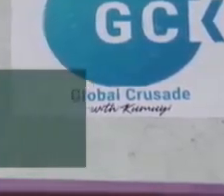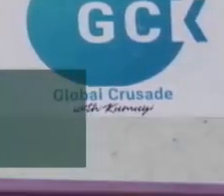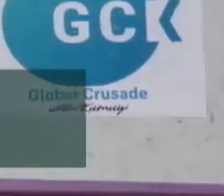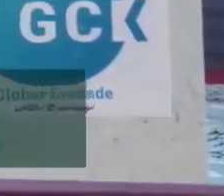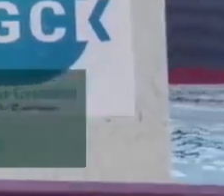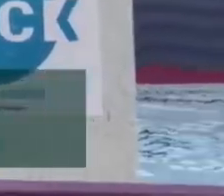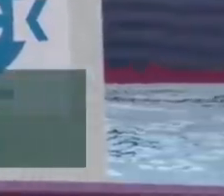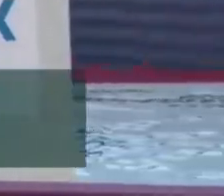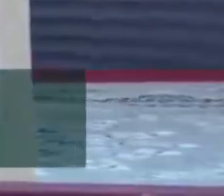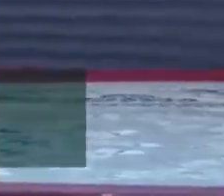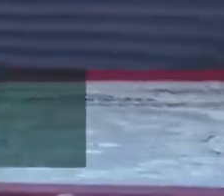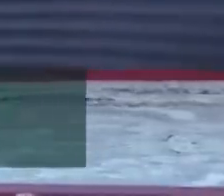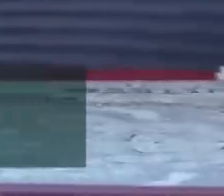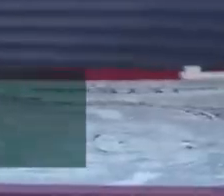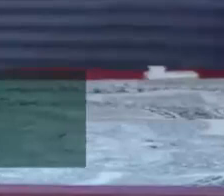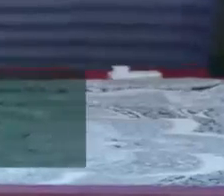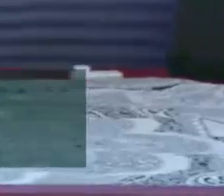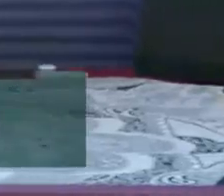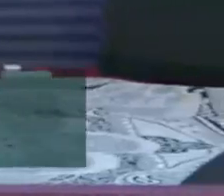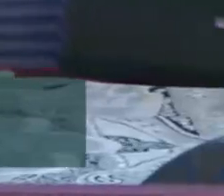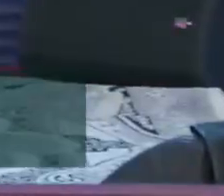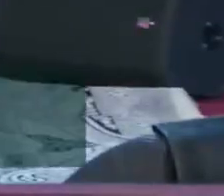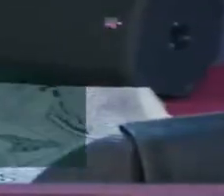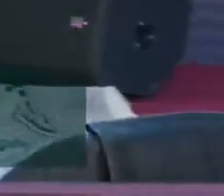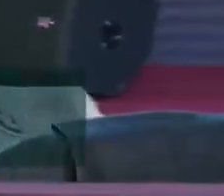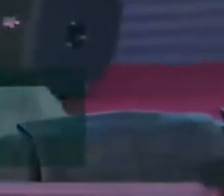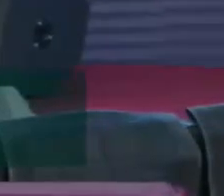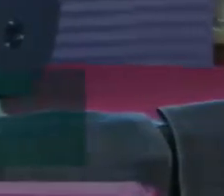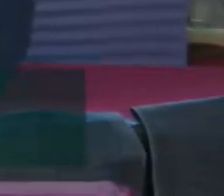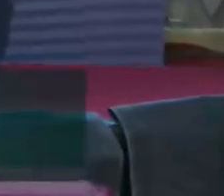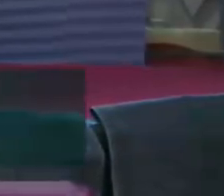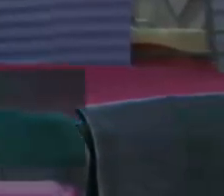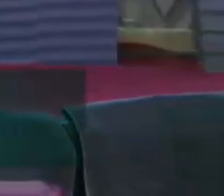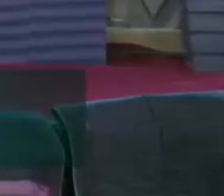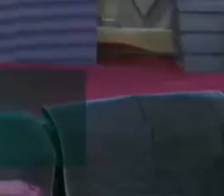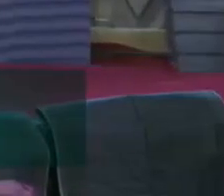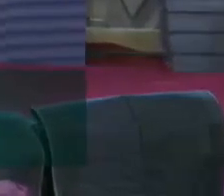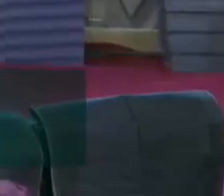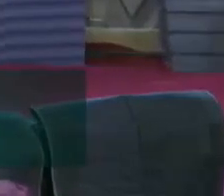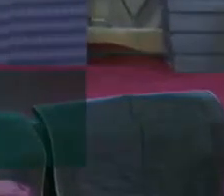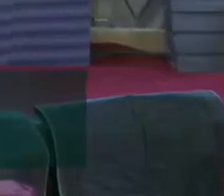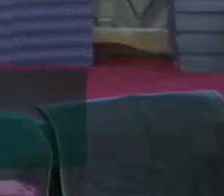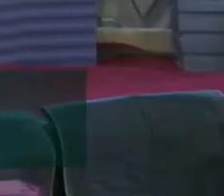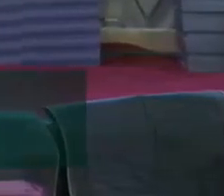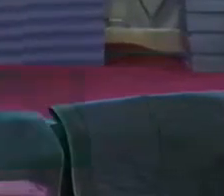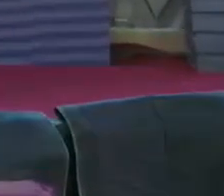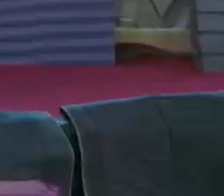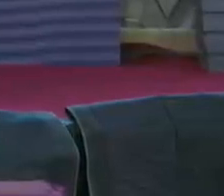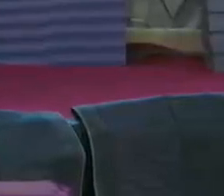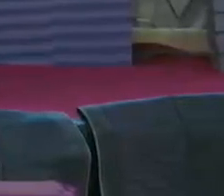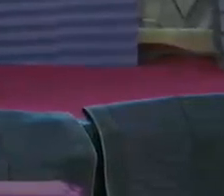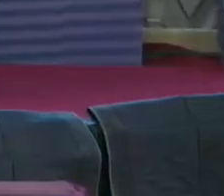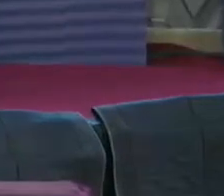guts. Inside him, all the skill, all the strength, all the power, all the sight, all